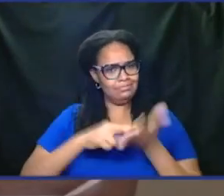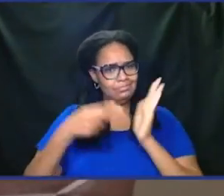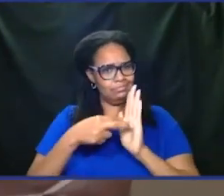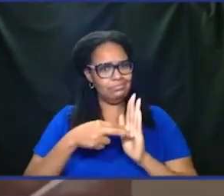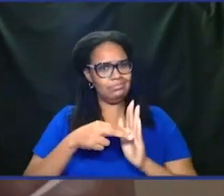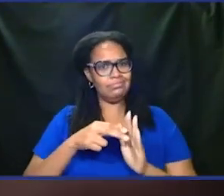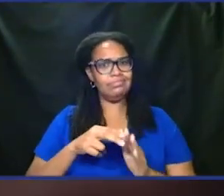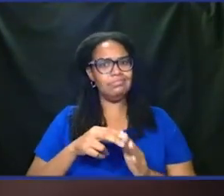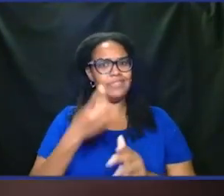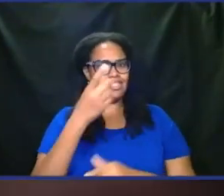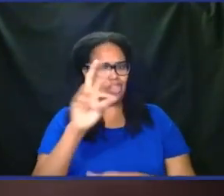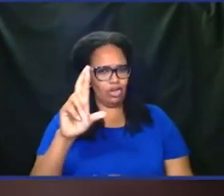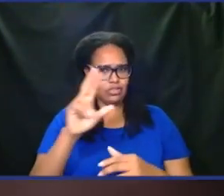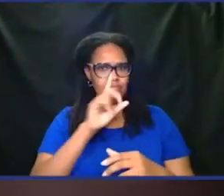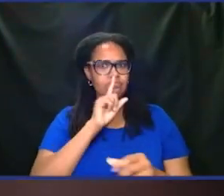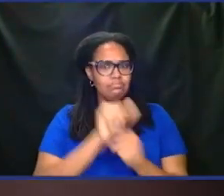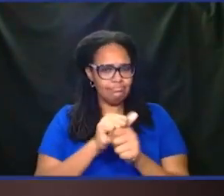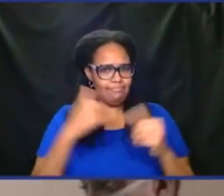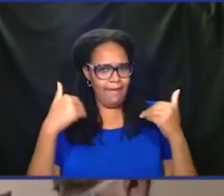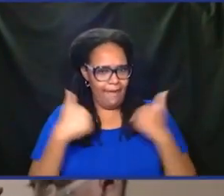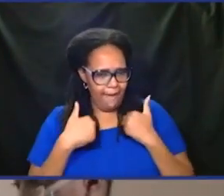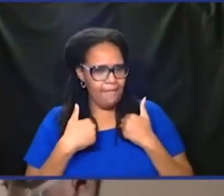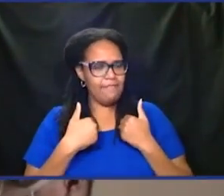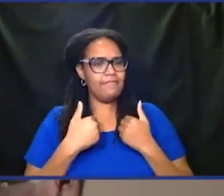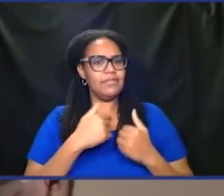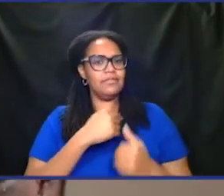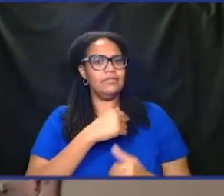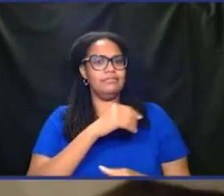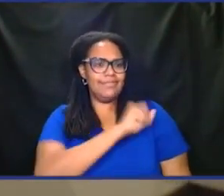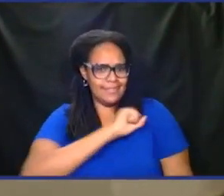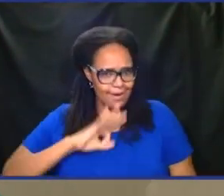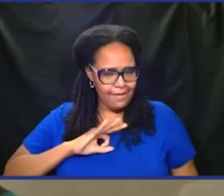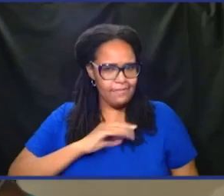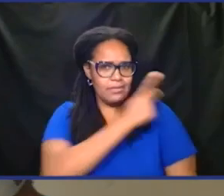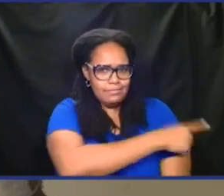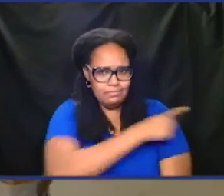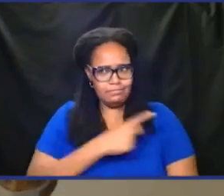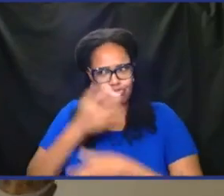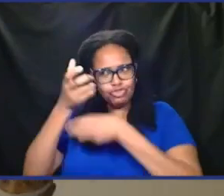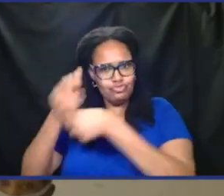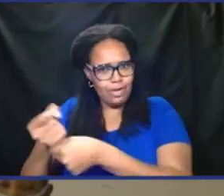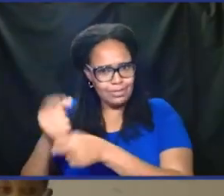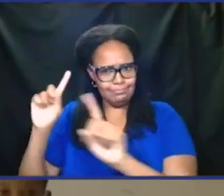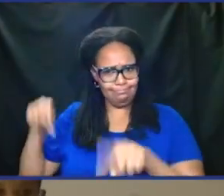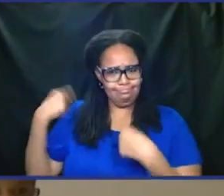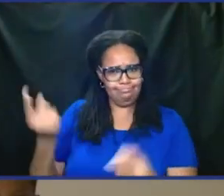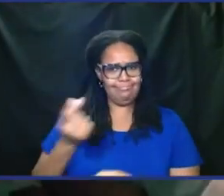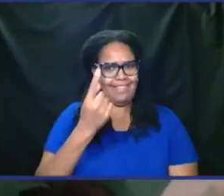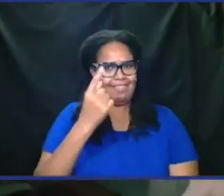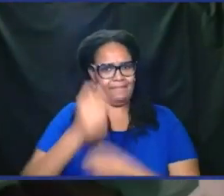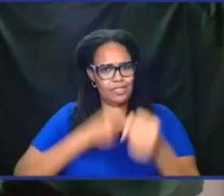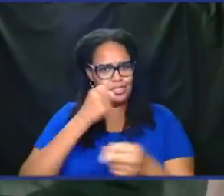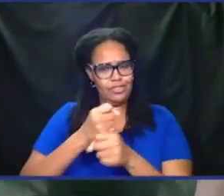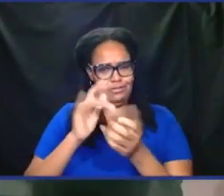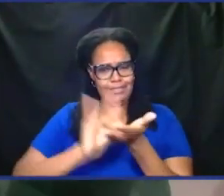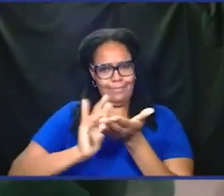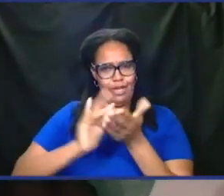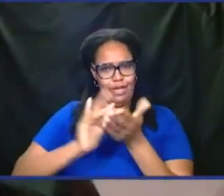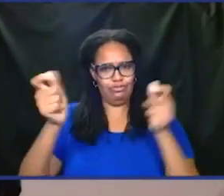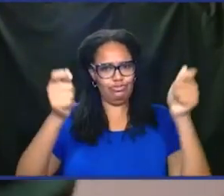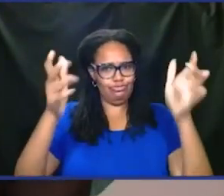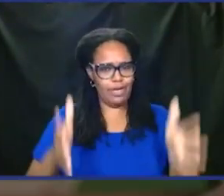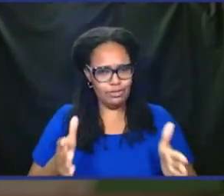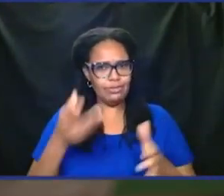Eloy has built with staff and patients in his 11 years as medical director. Dr. Eloy empowers everyone around him, from students to